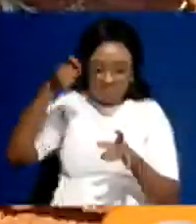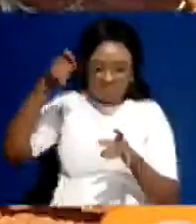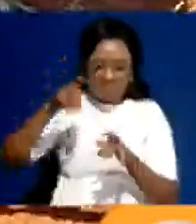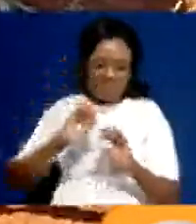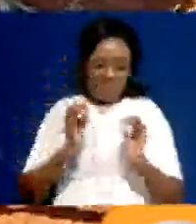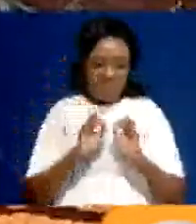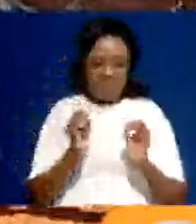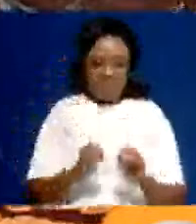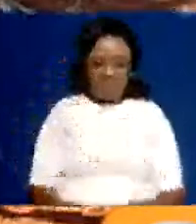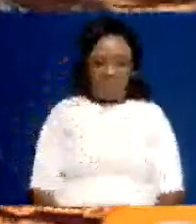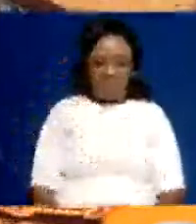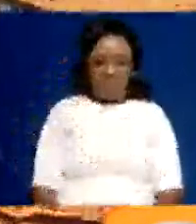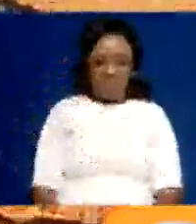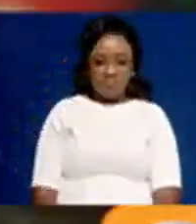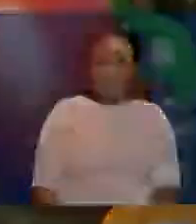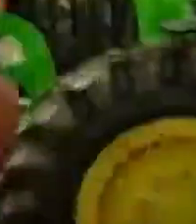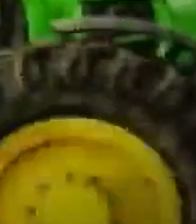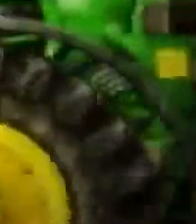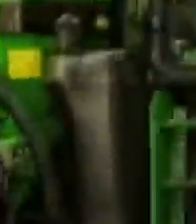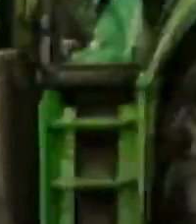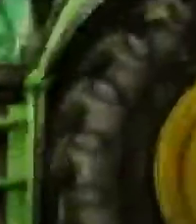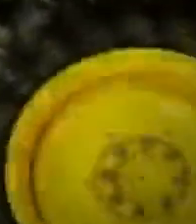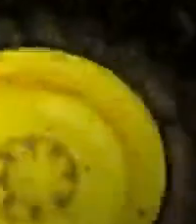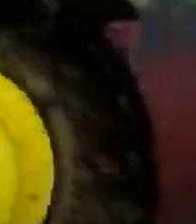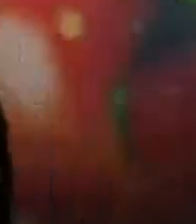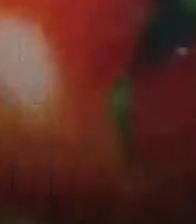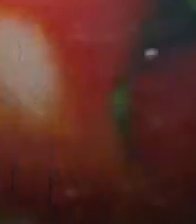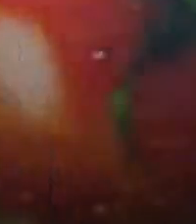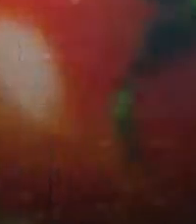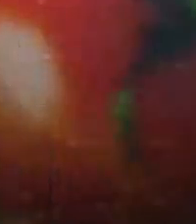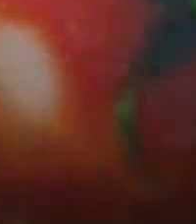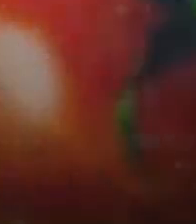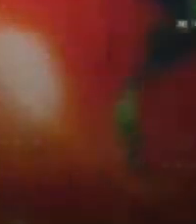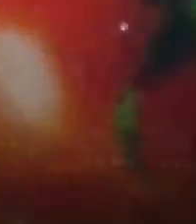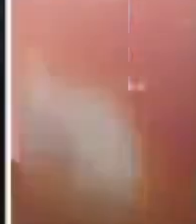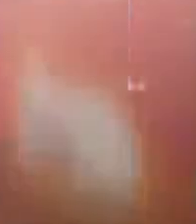Dennis Otieno, Smart Farm. Smart Farm, brought to you by Echo.